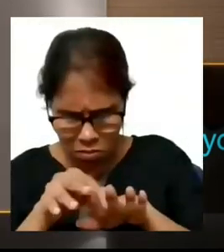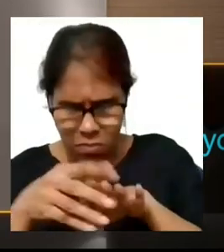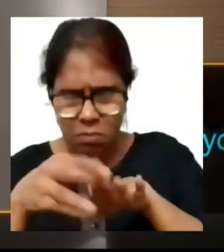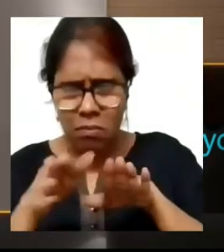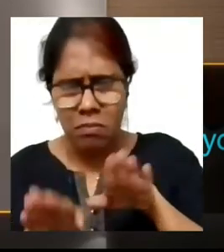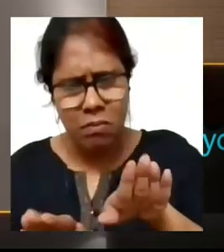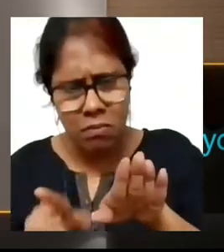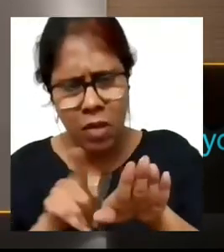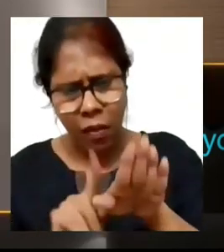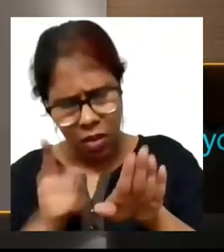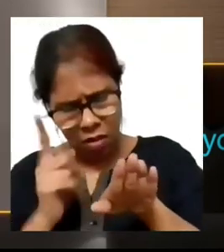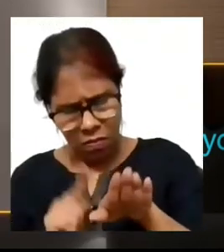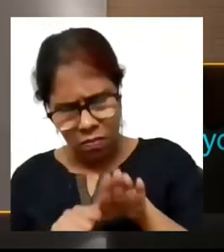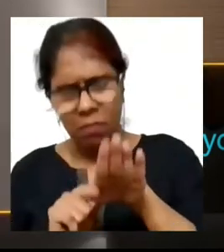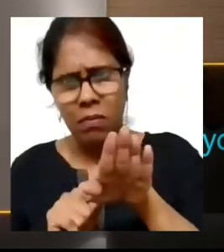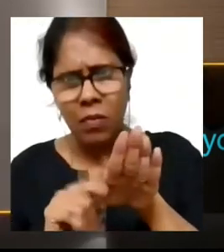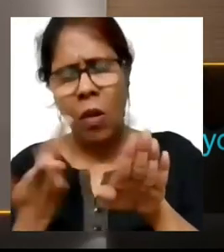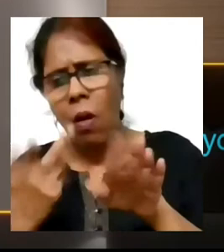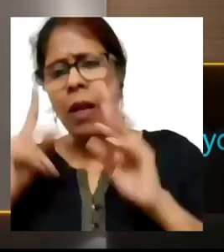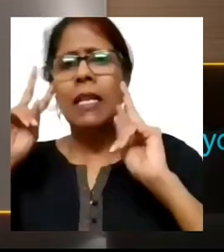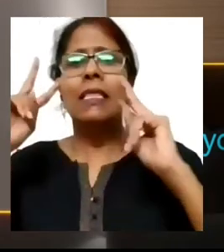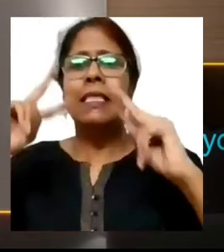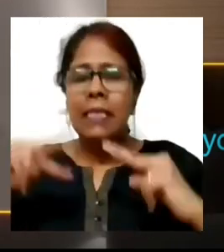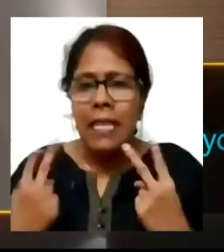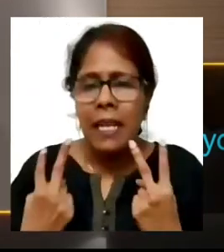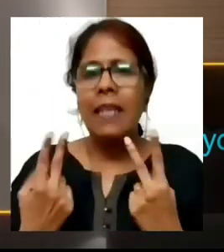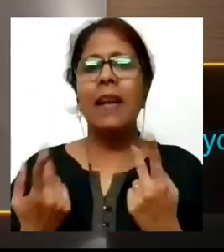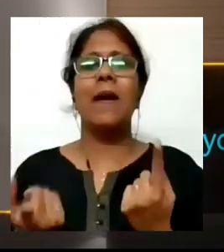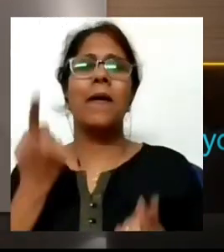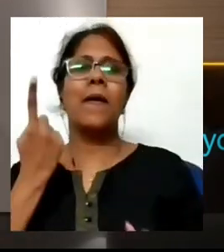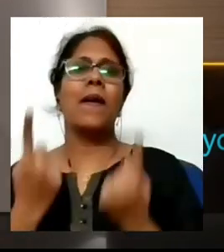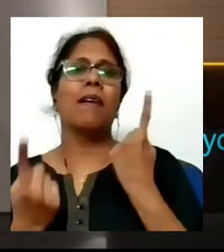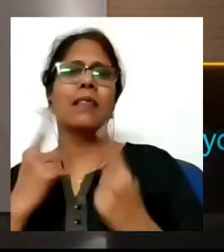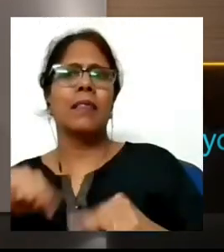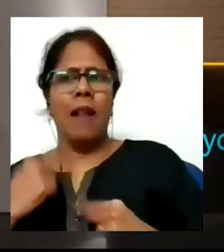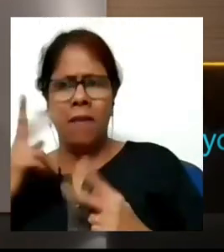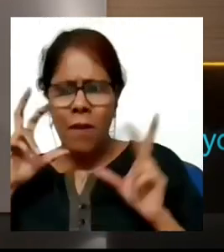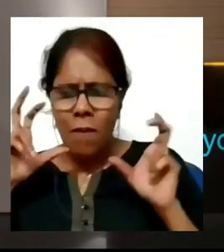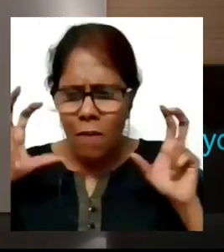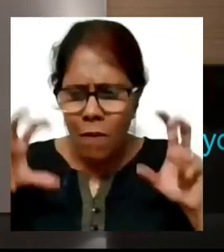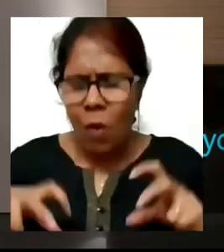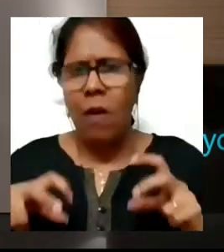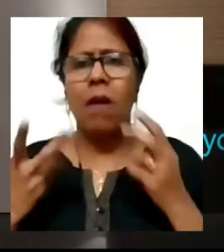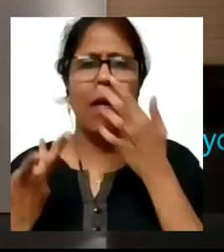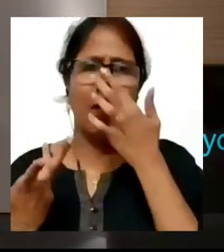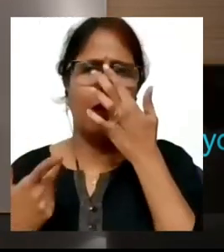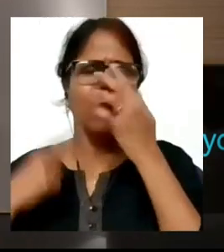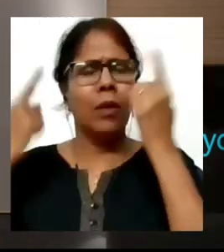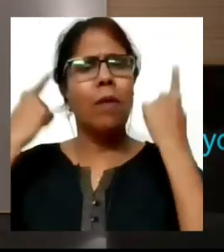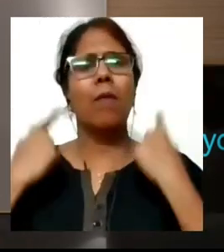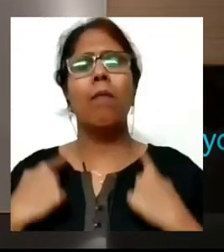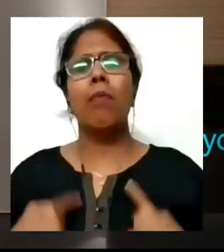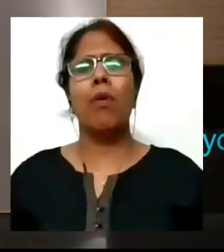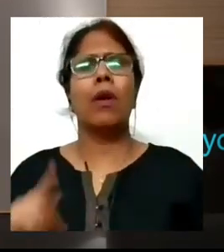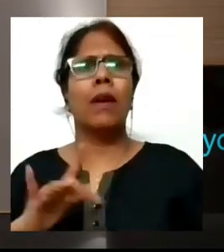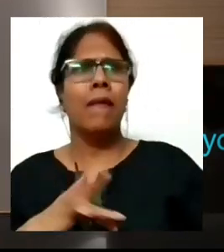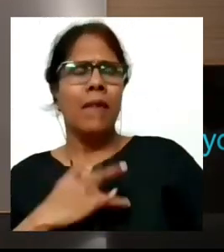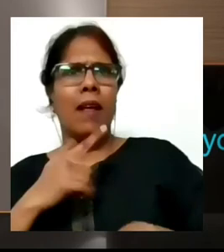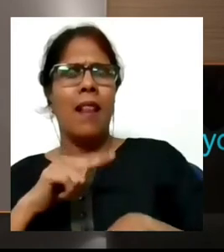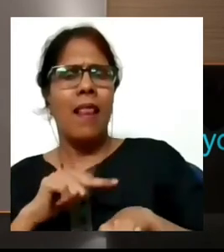with physical resilience would mean focusing on body